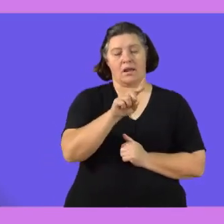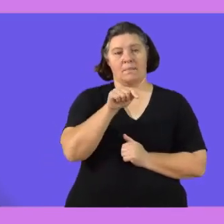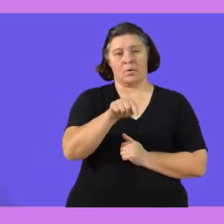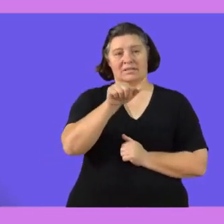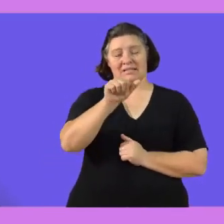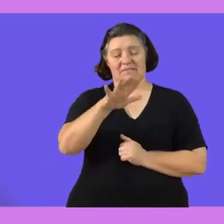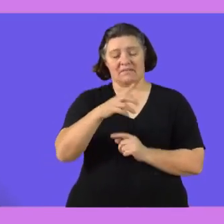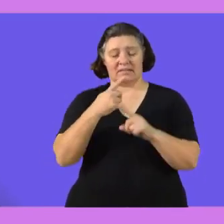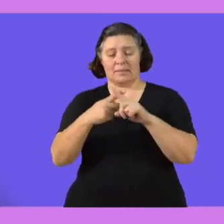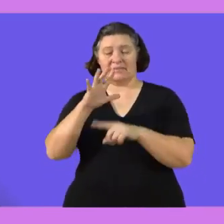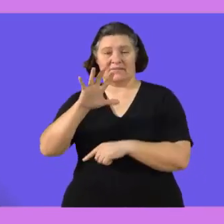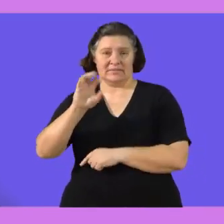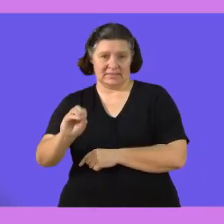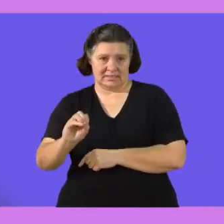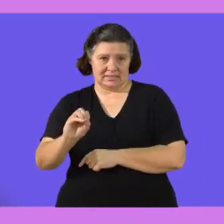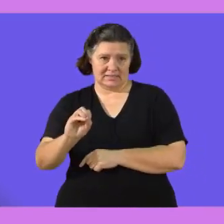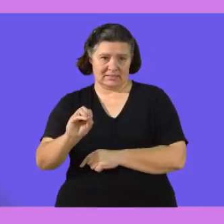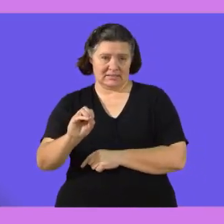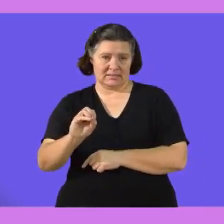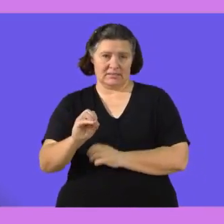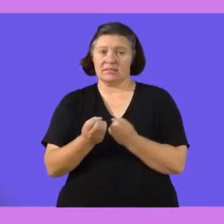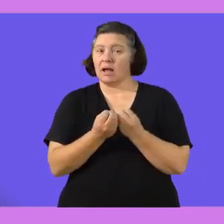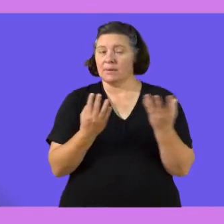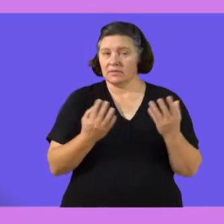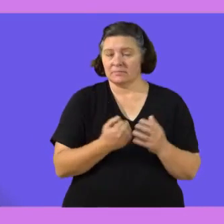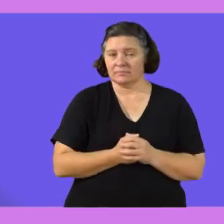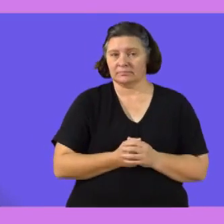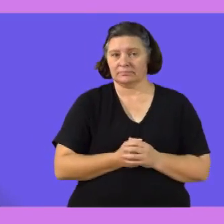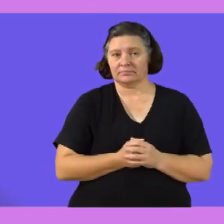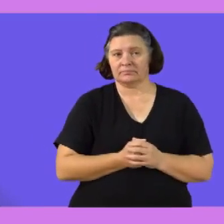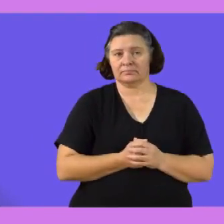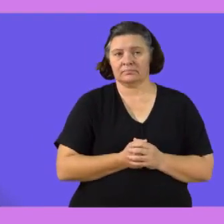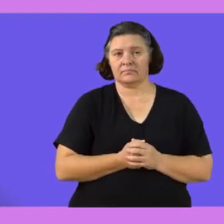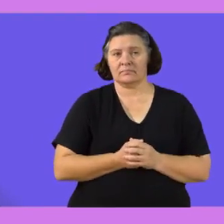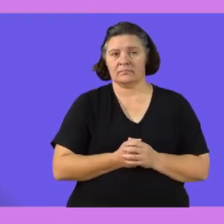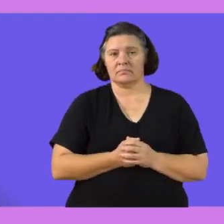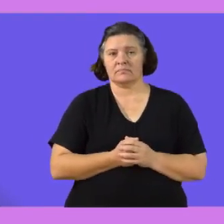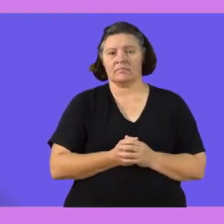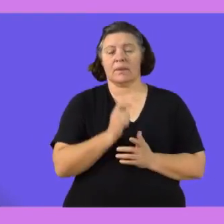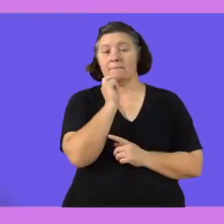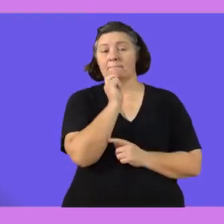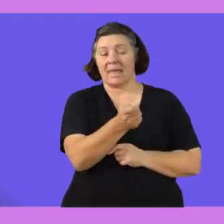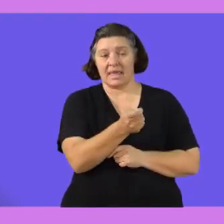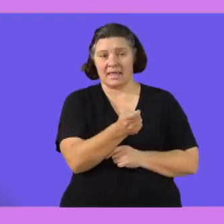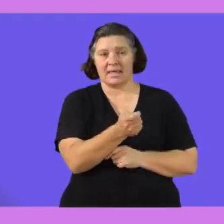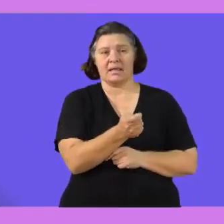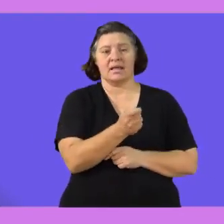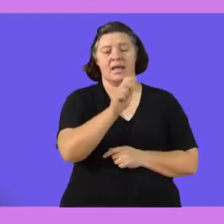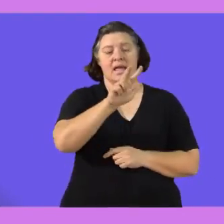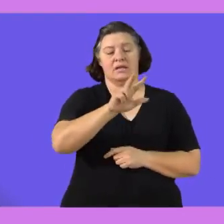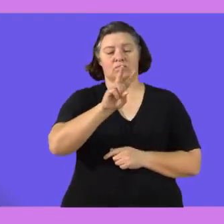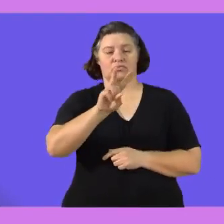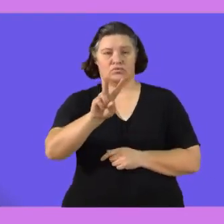165 cents, multiply by 50. So in this case, for 50 kilowatt hours, you will have to